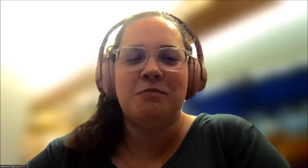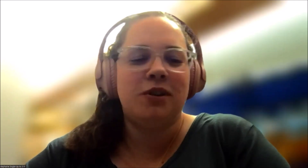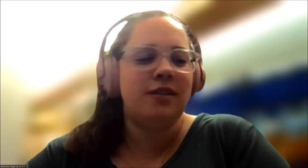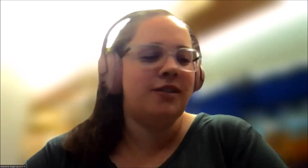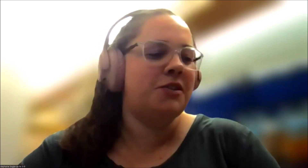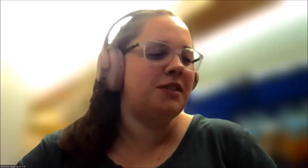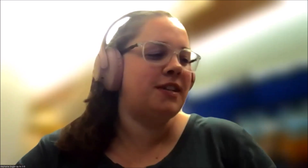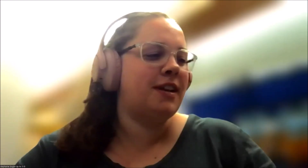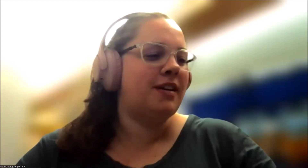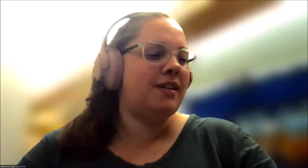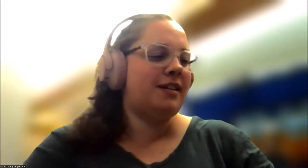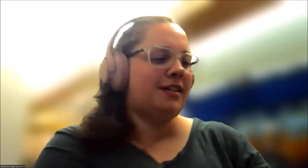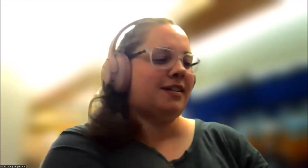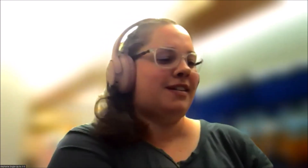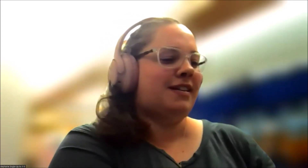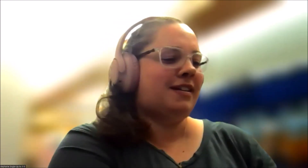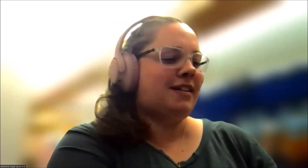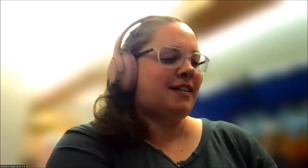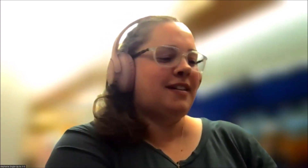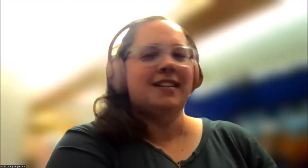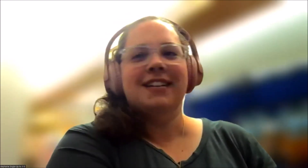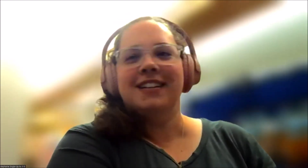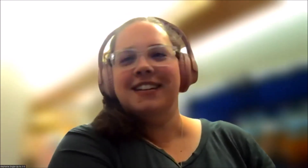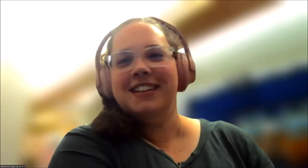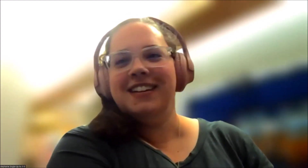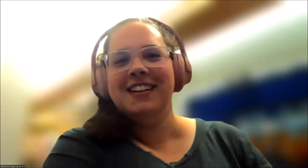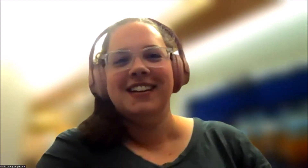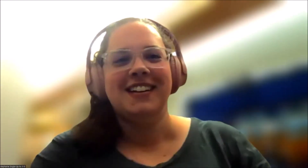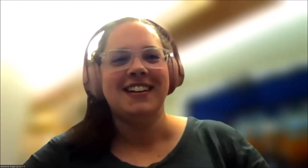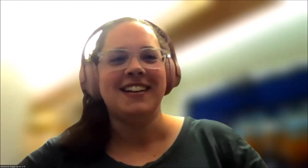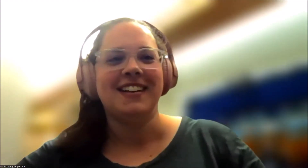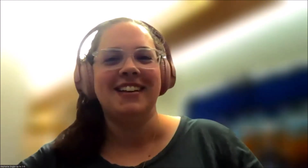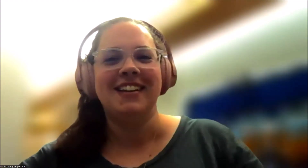I like to keep you on your toes today.